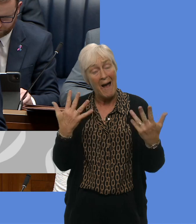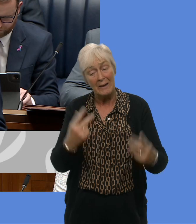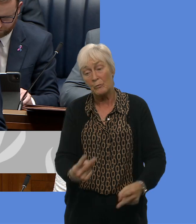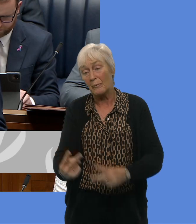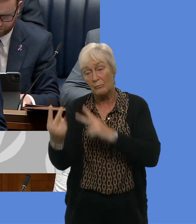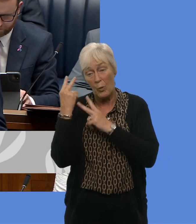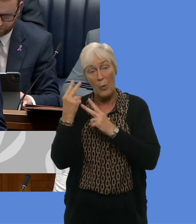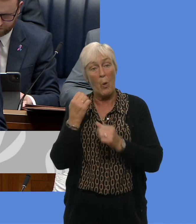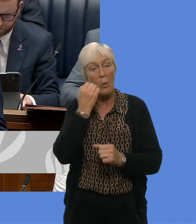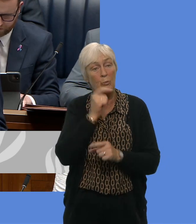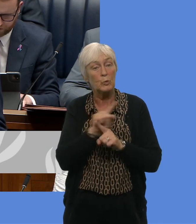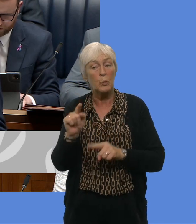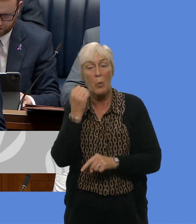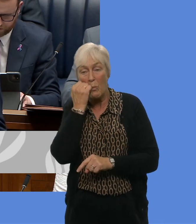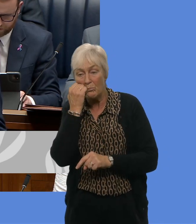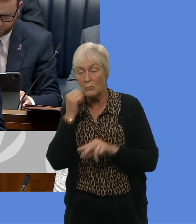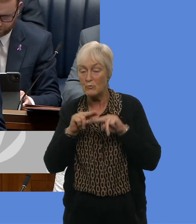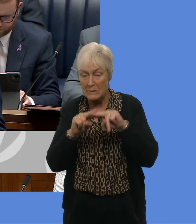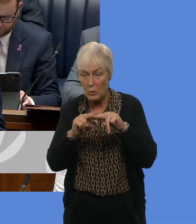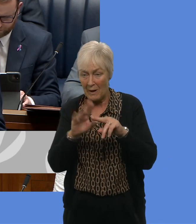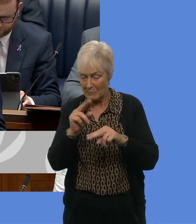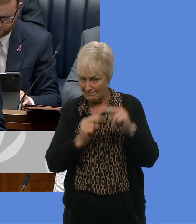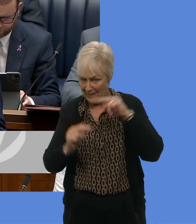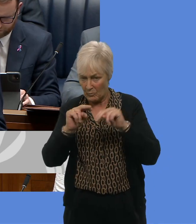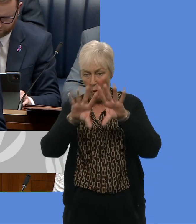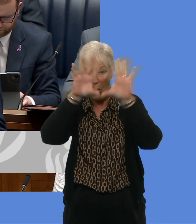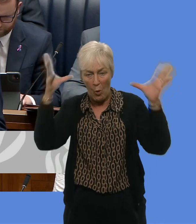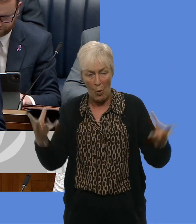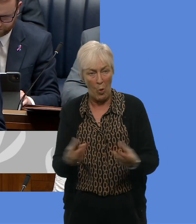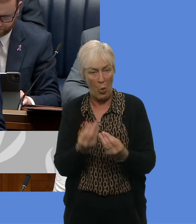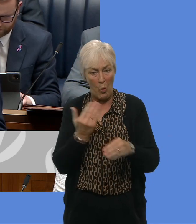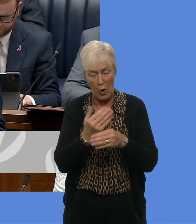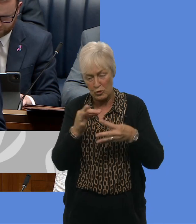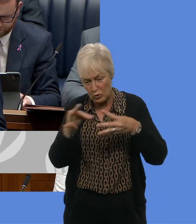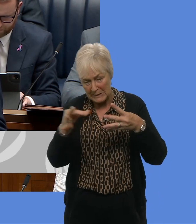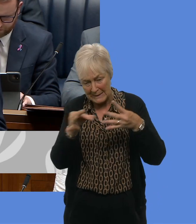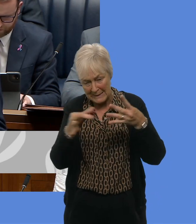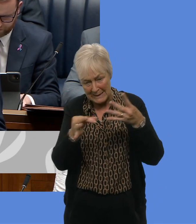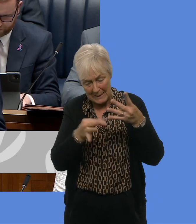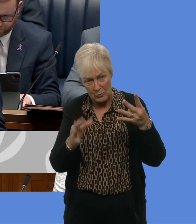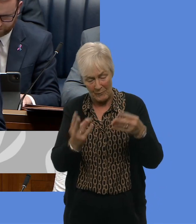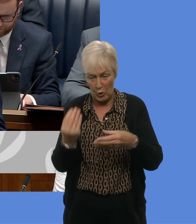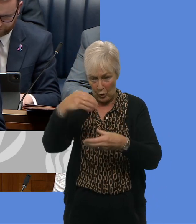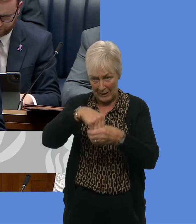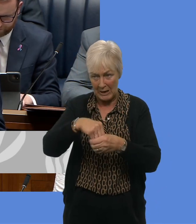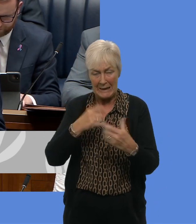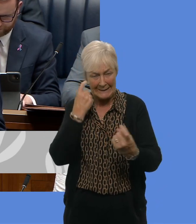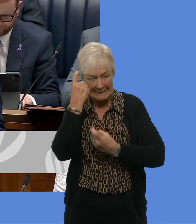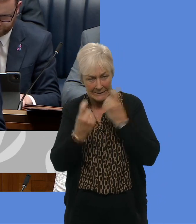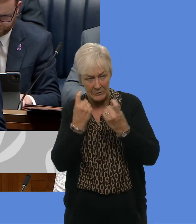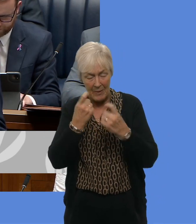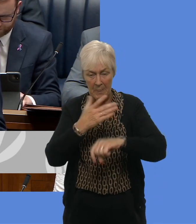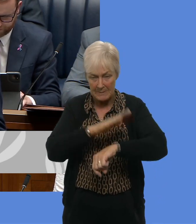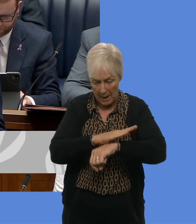transport policy should complement and build on the outcomes from all of these work streams, and it's in this context that I will consider the utility and